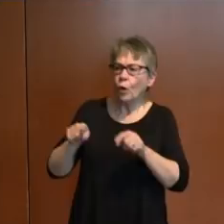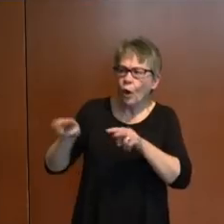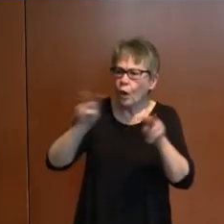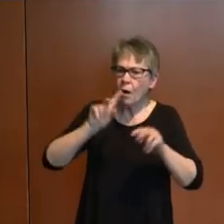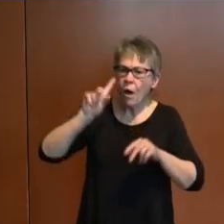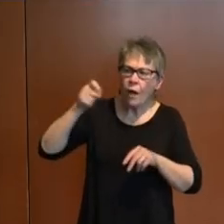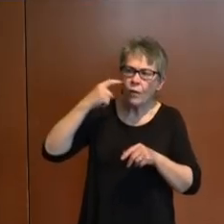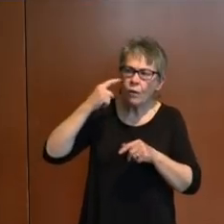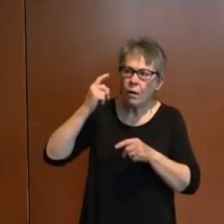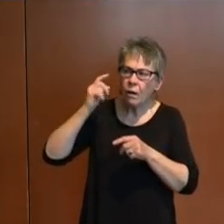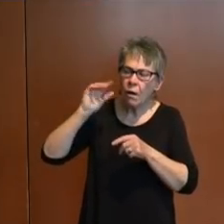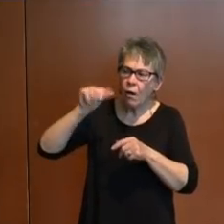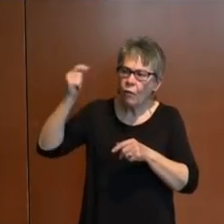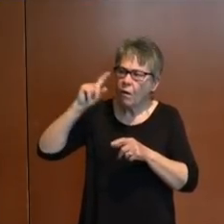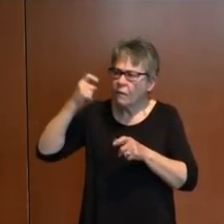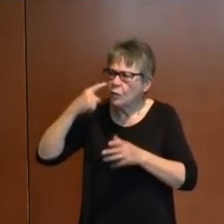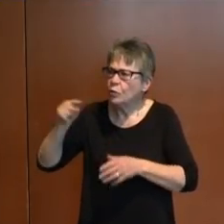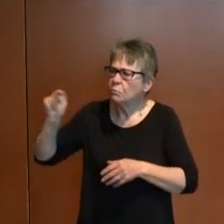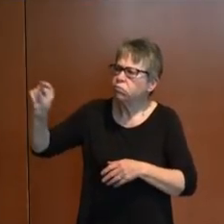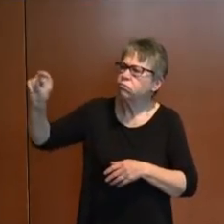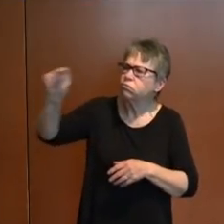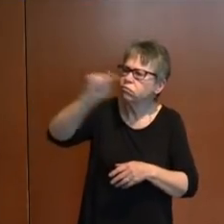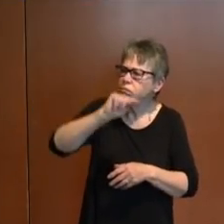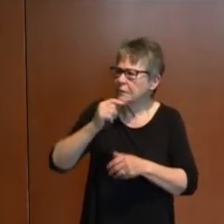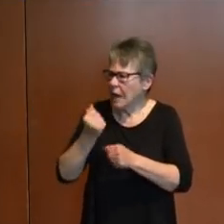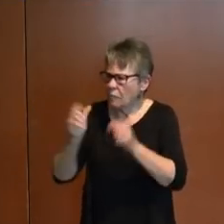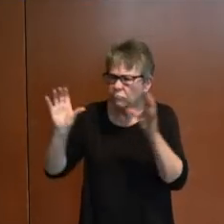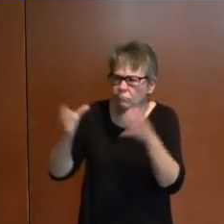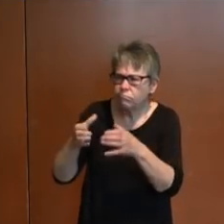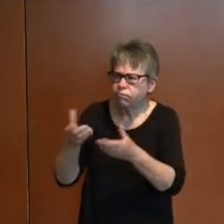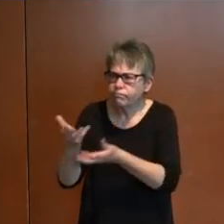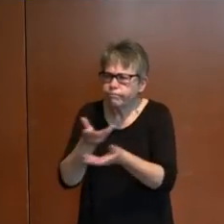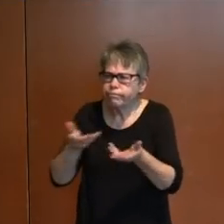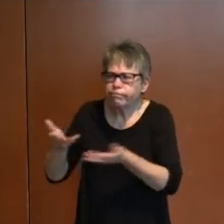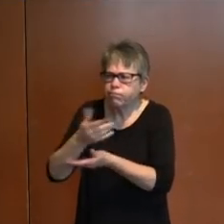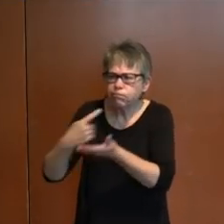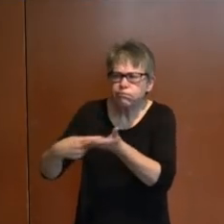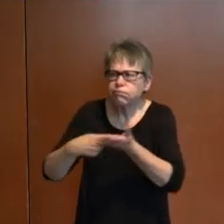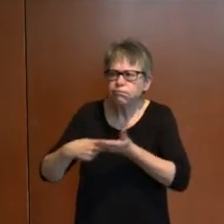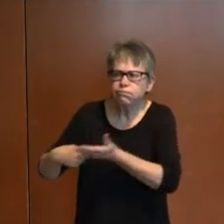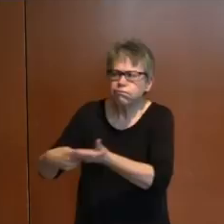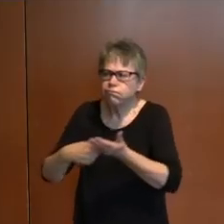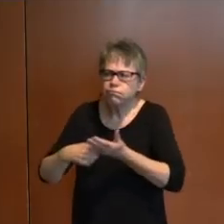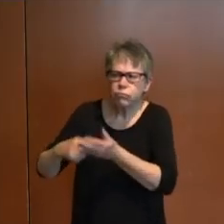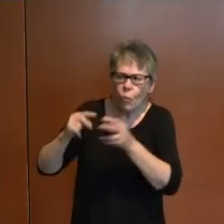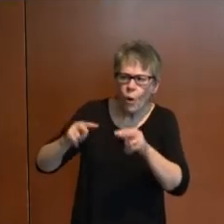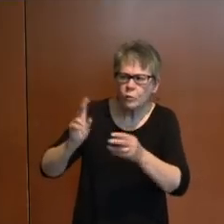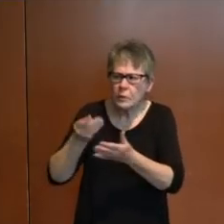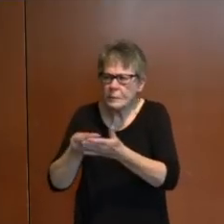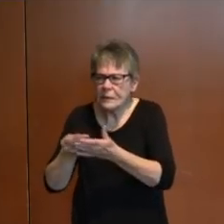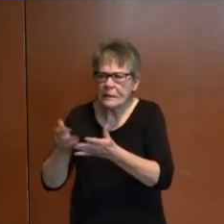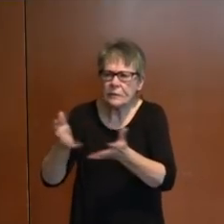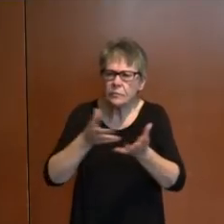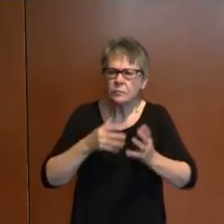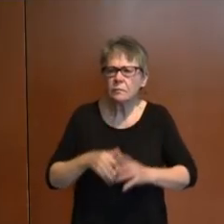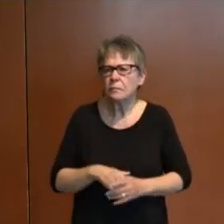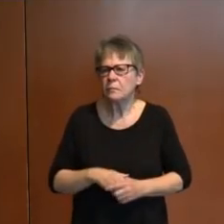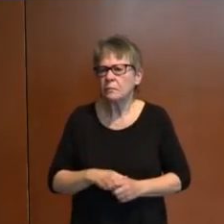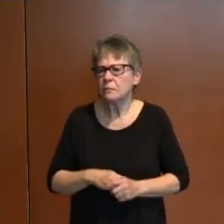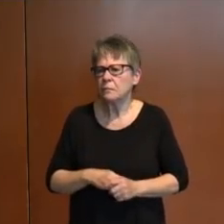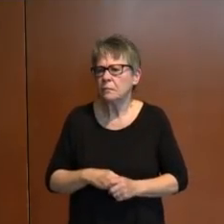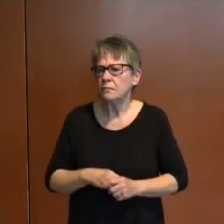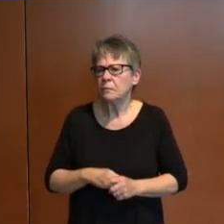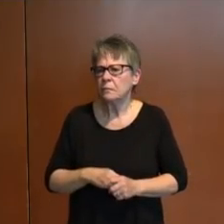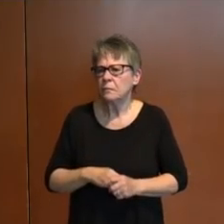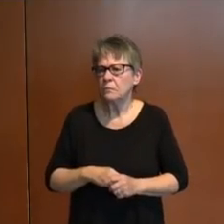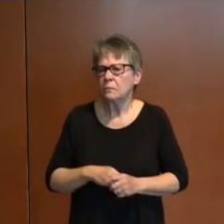a particular shout out to our senators, Bob Menendez. He and I just exchanged notes a few minutes ago. He was